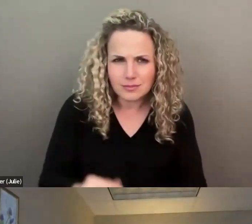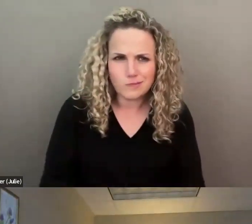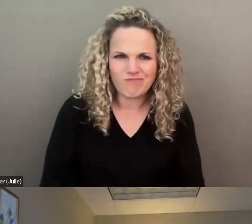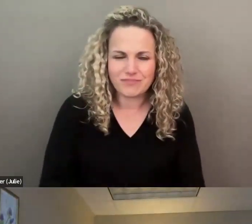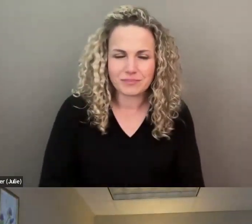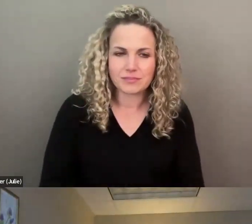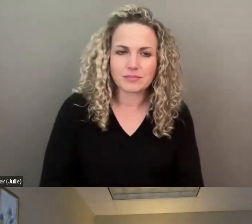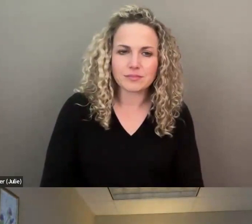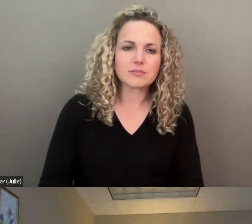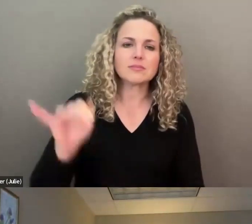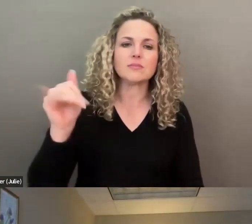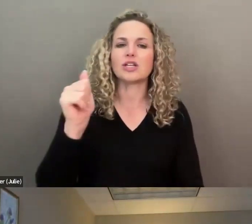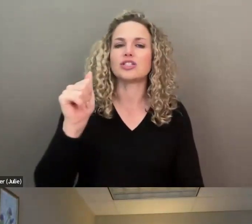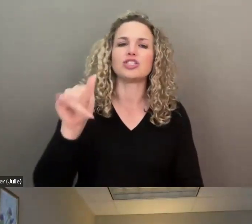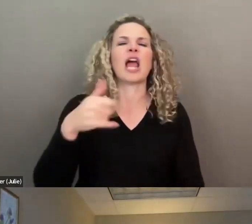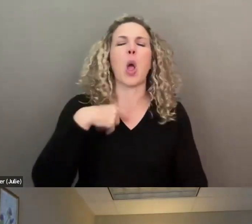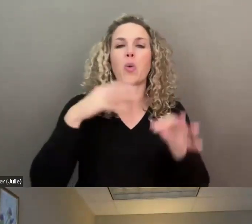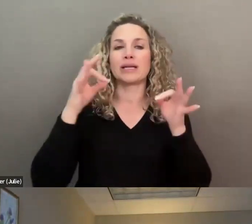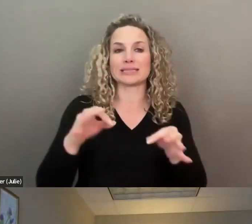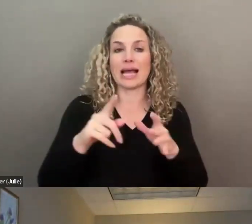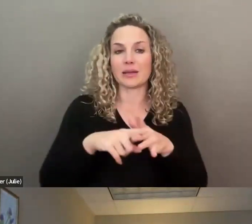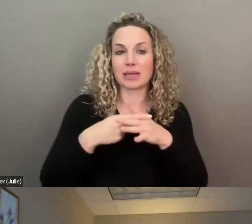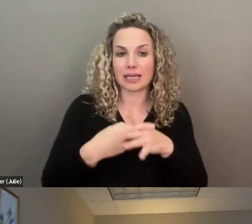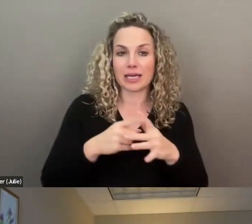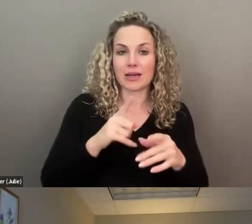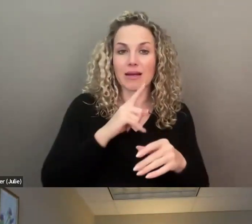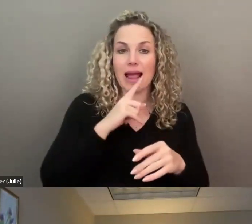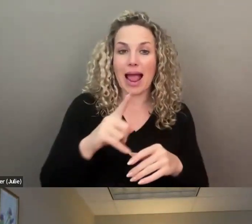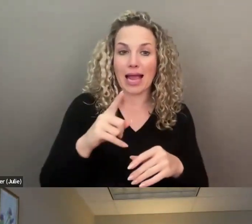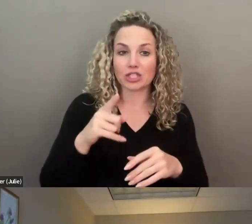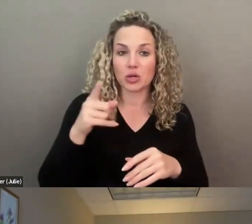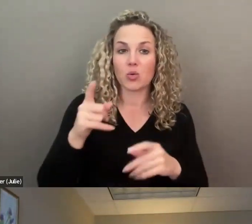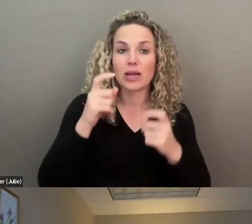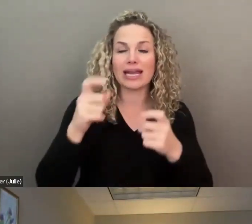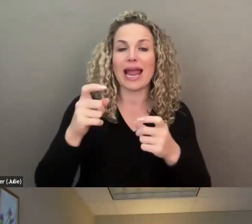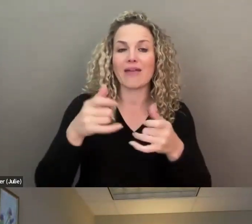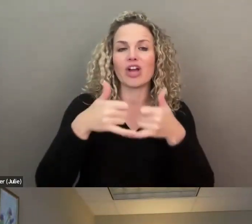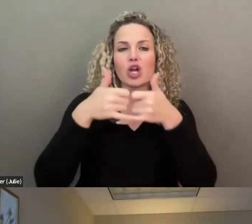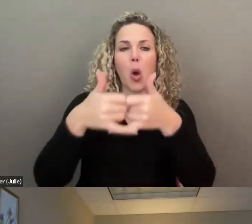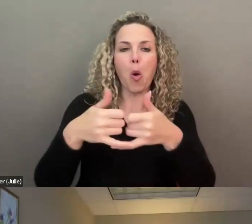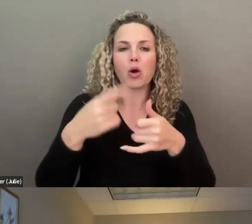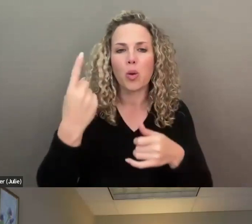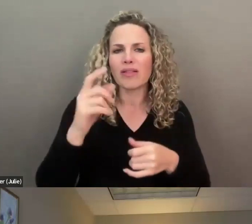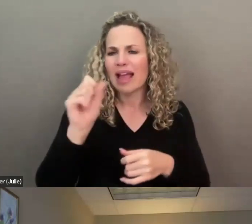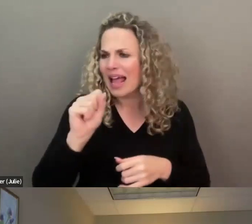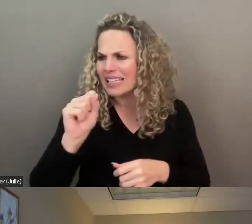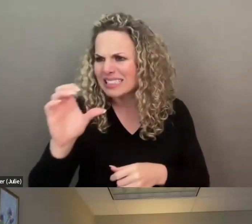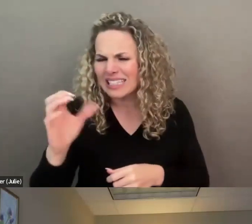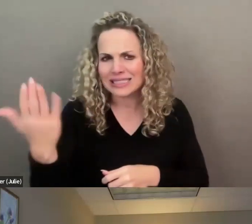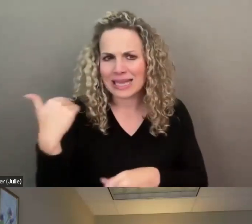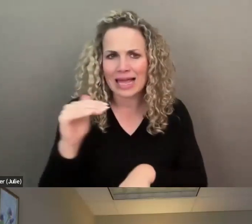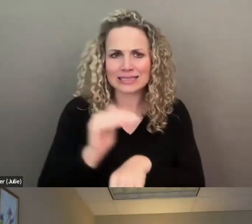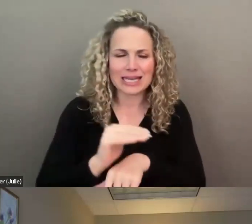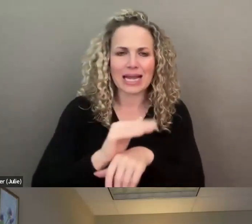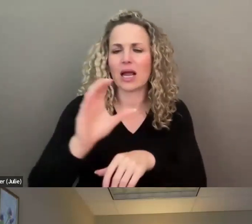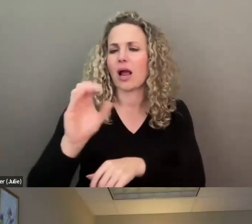Well, we had decided at the beginning of actually the award that we gave an award to one of the SCs last night, a